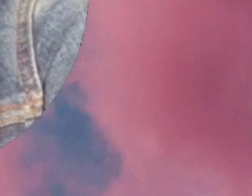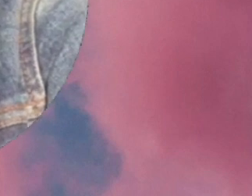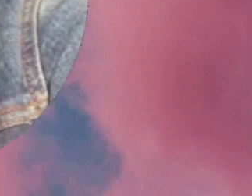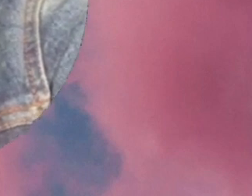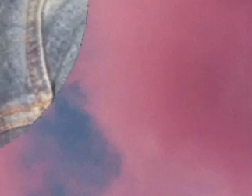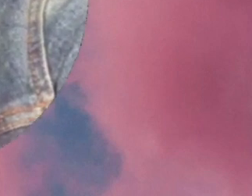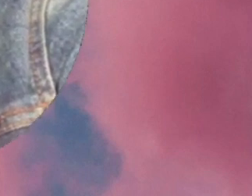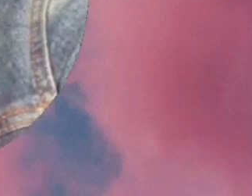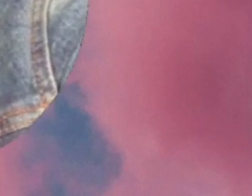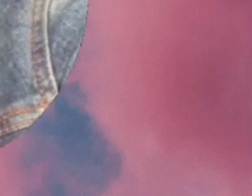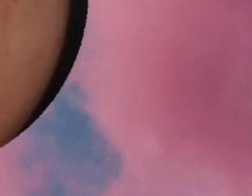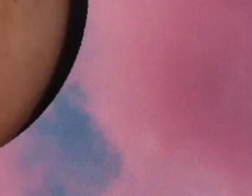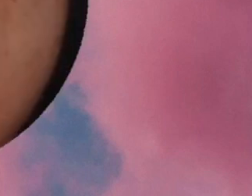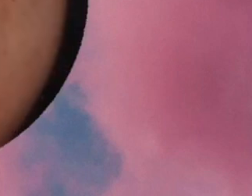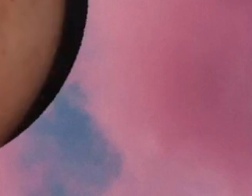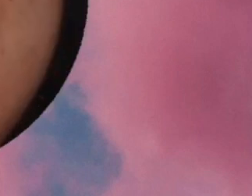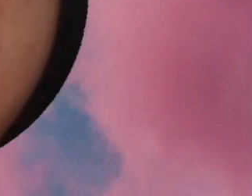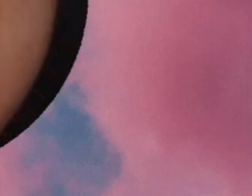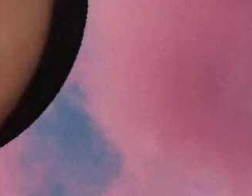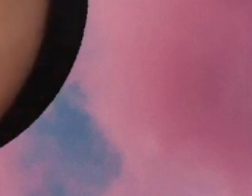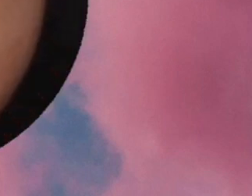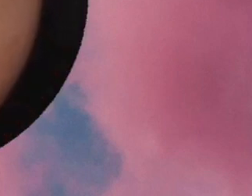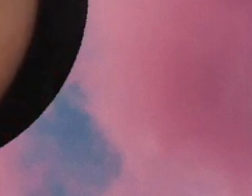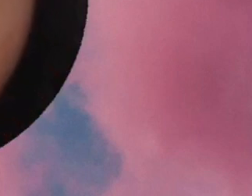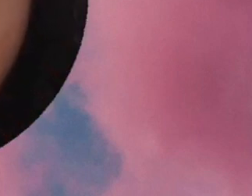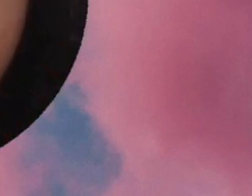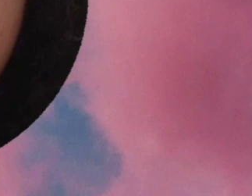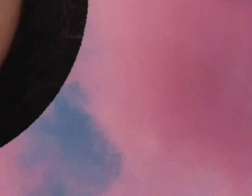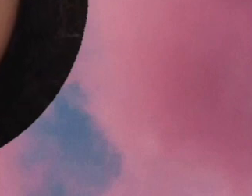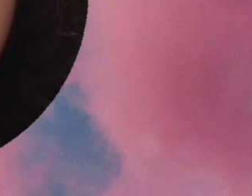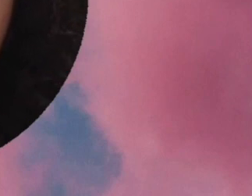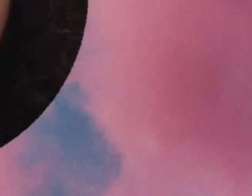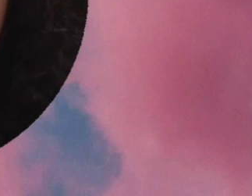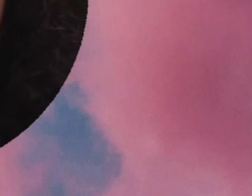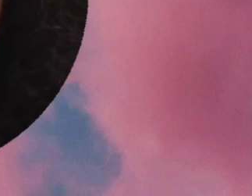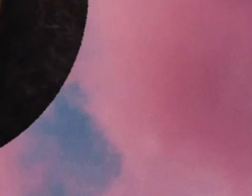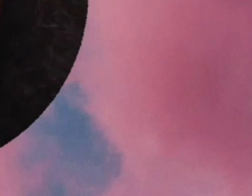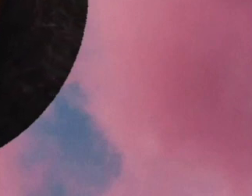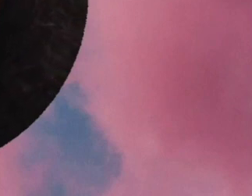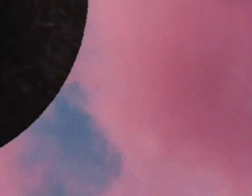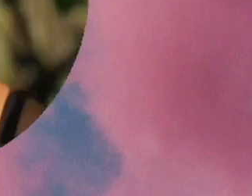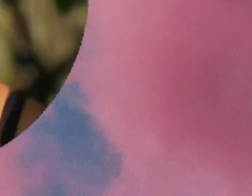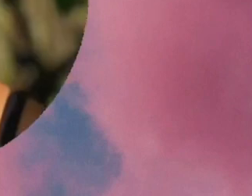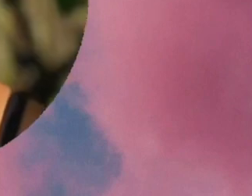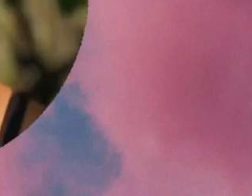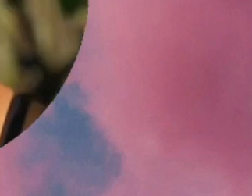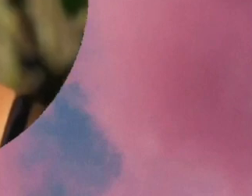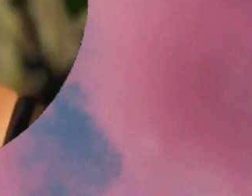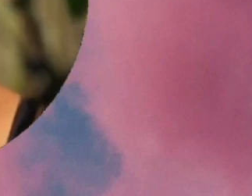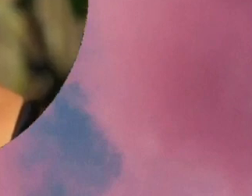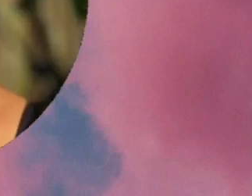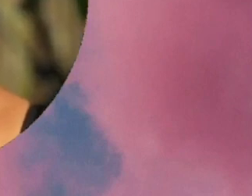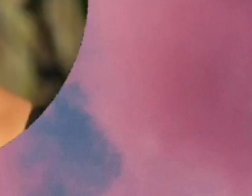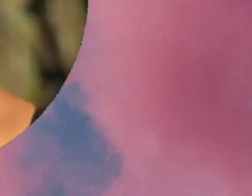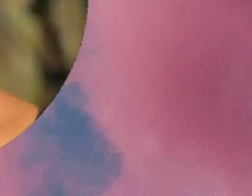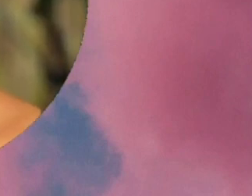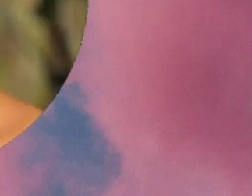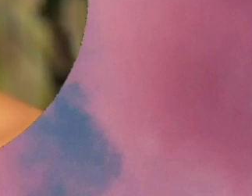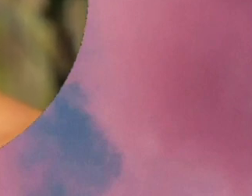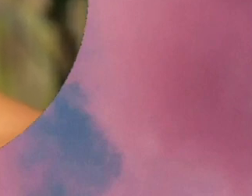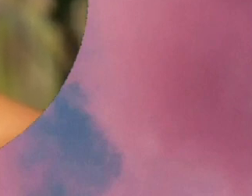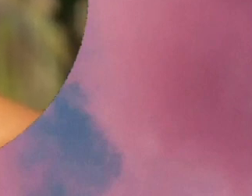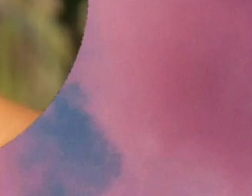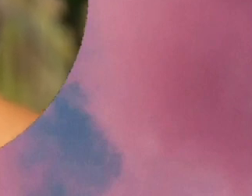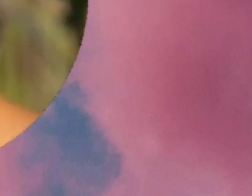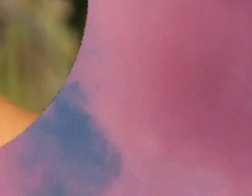bigger than skyscraper. You're into intergalactic, intermingling tactics. My spacey lazy love with lots of lingering habits. I hope you're